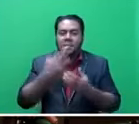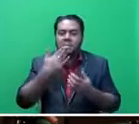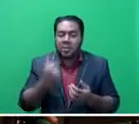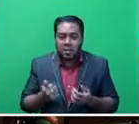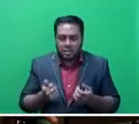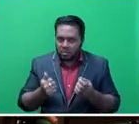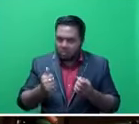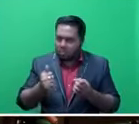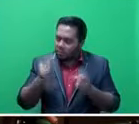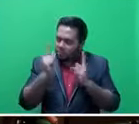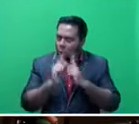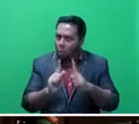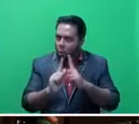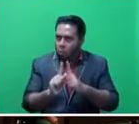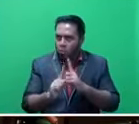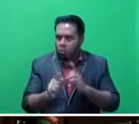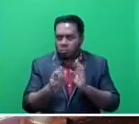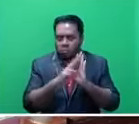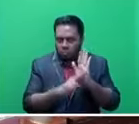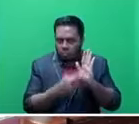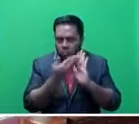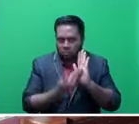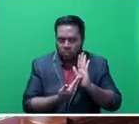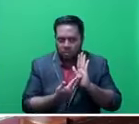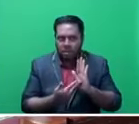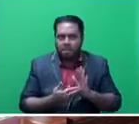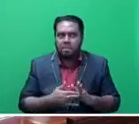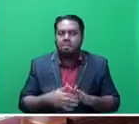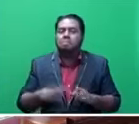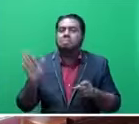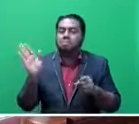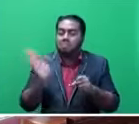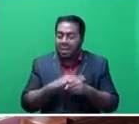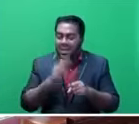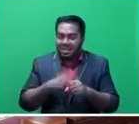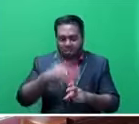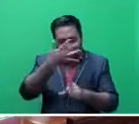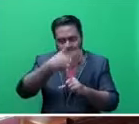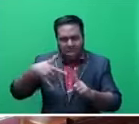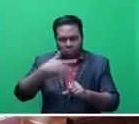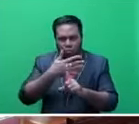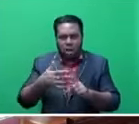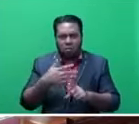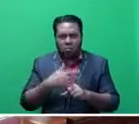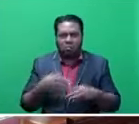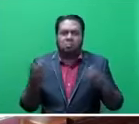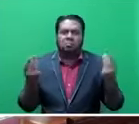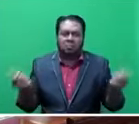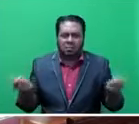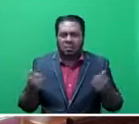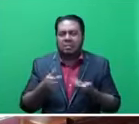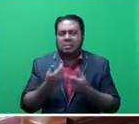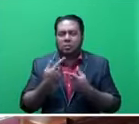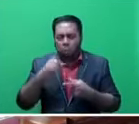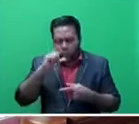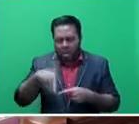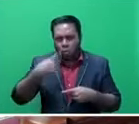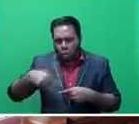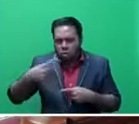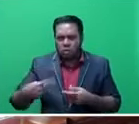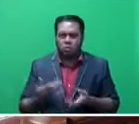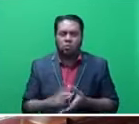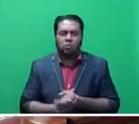that. Make a neutral background so we can carry on with our